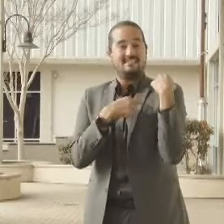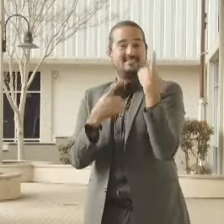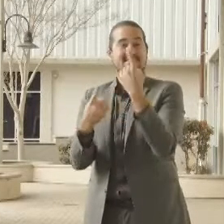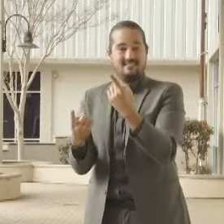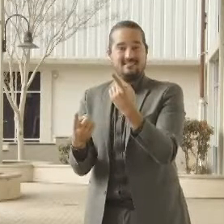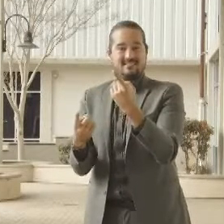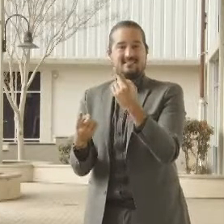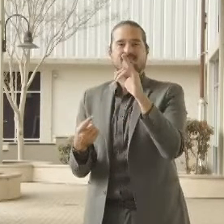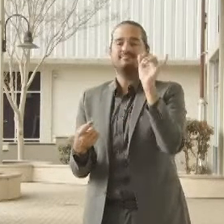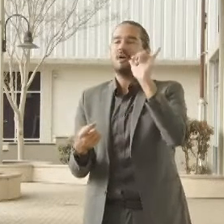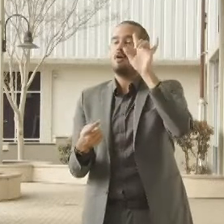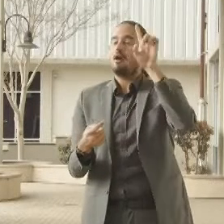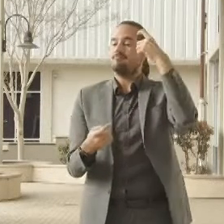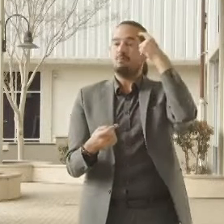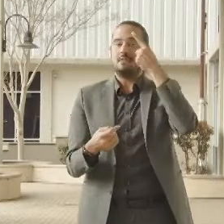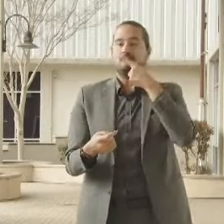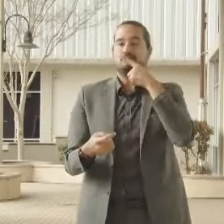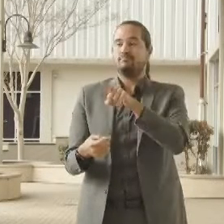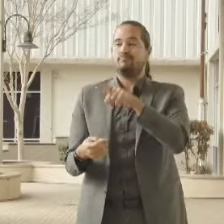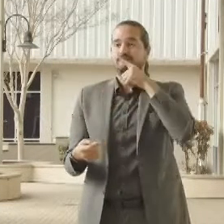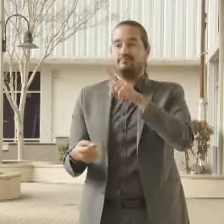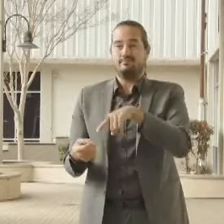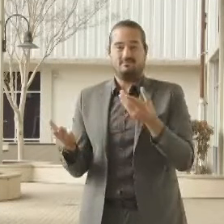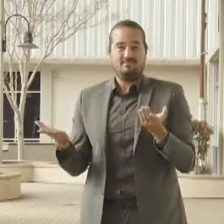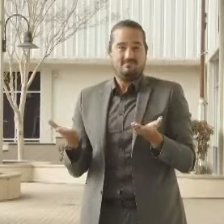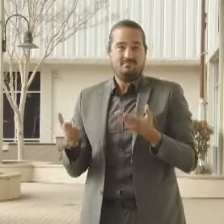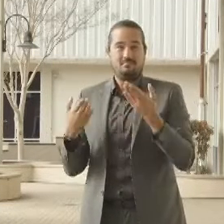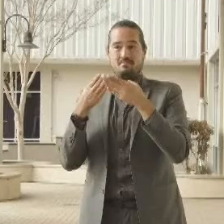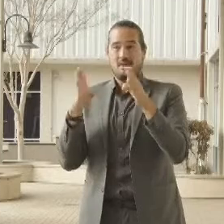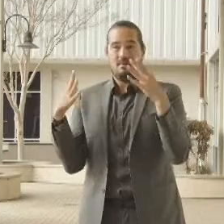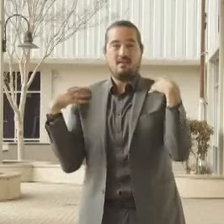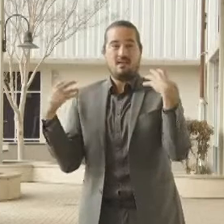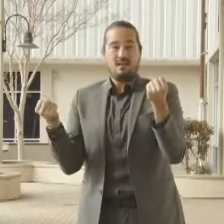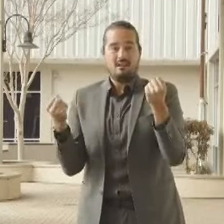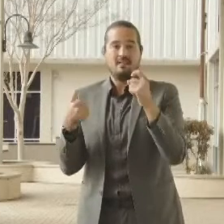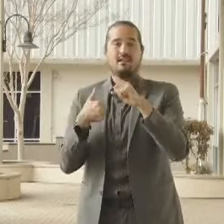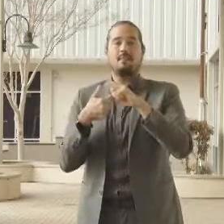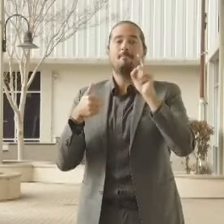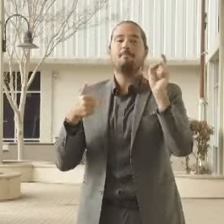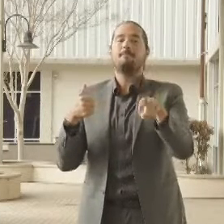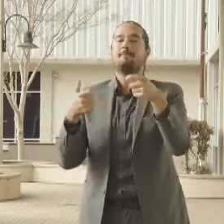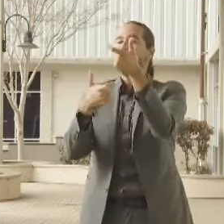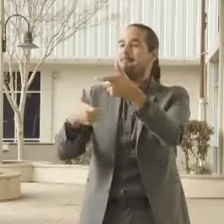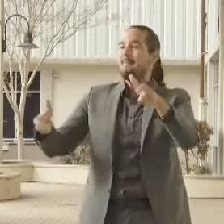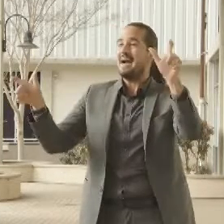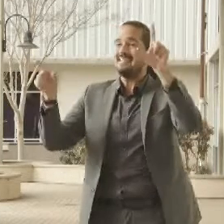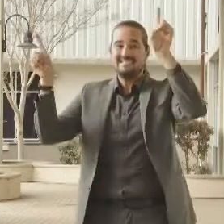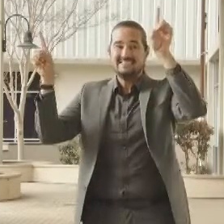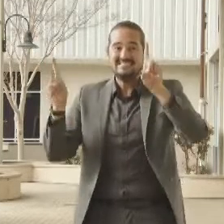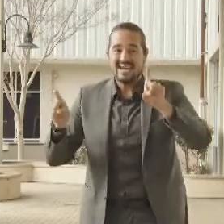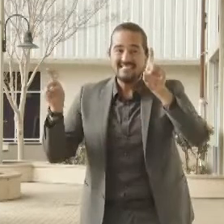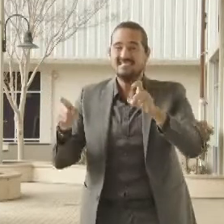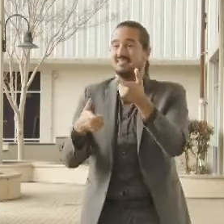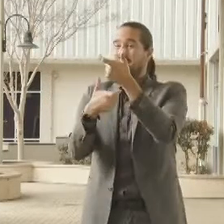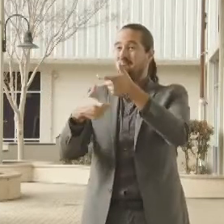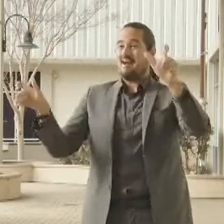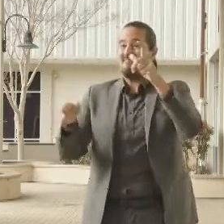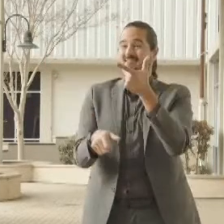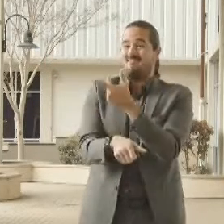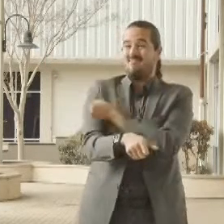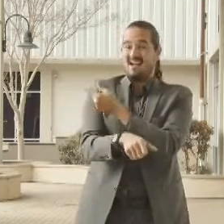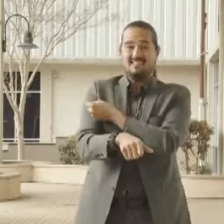the need to provide mass testing and mass vaccination to ensure that everyone is reached as fast as possible,